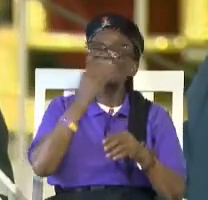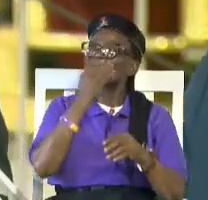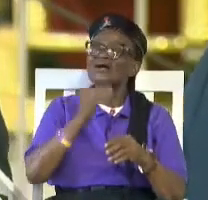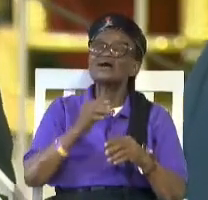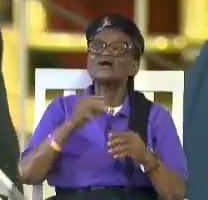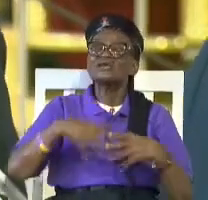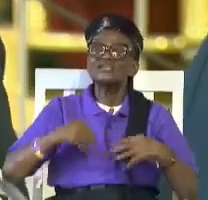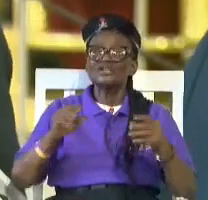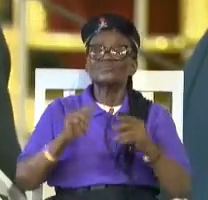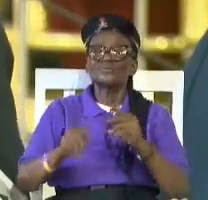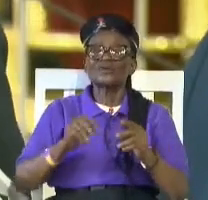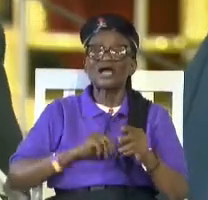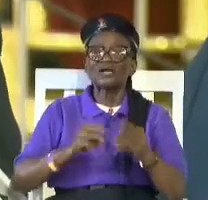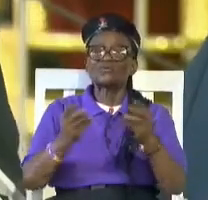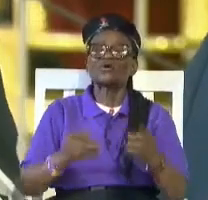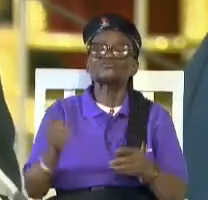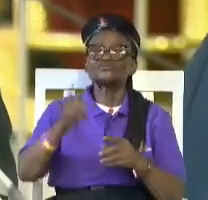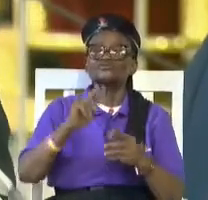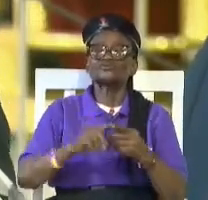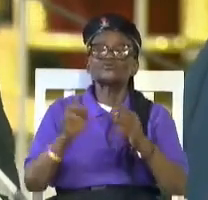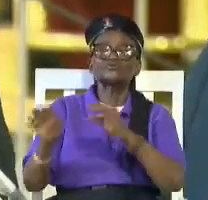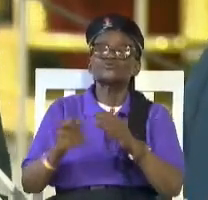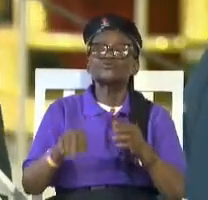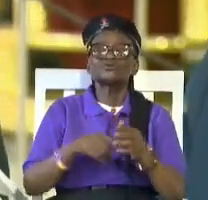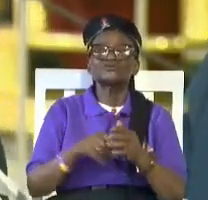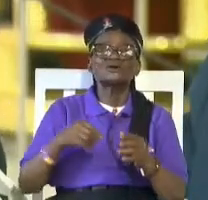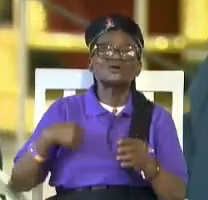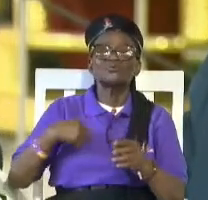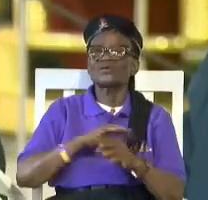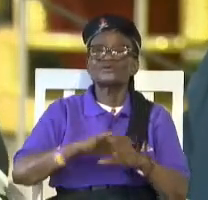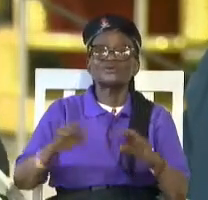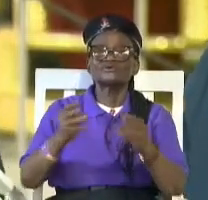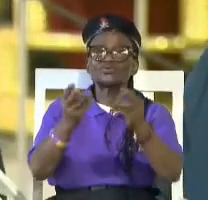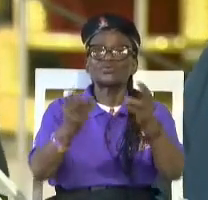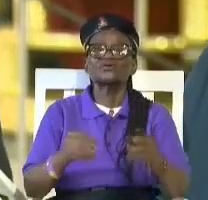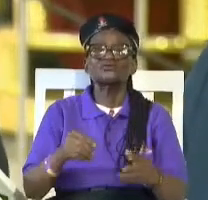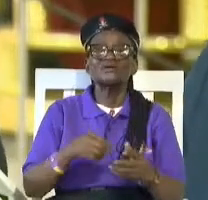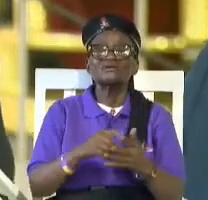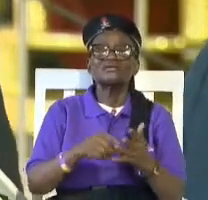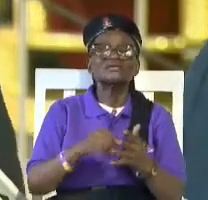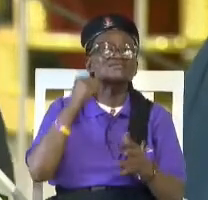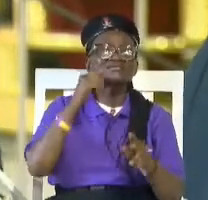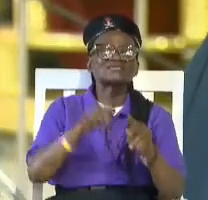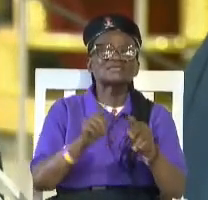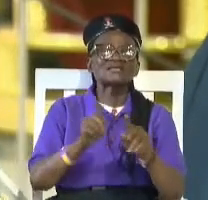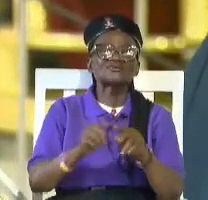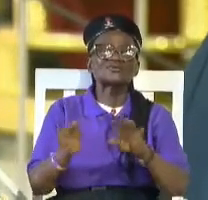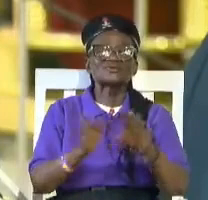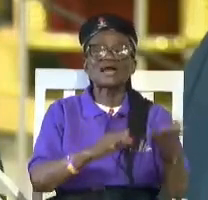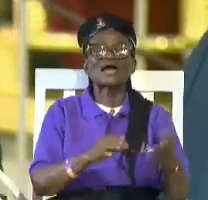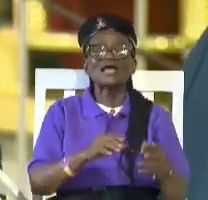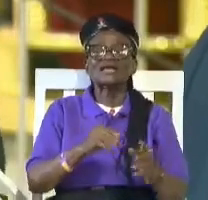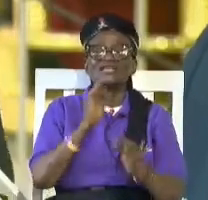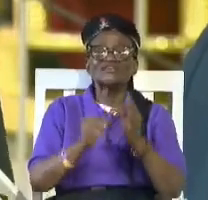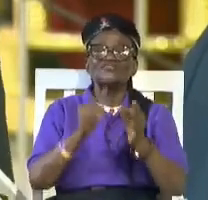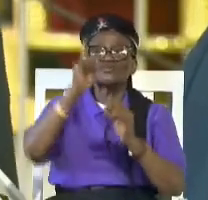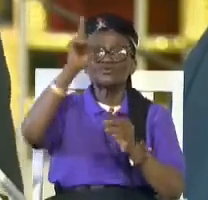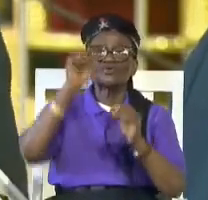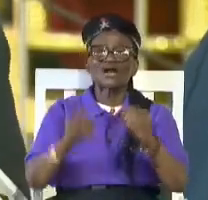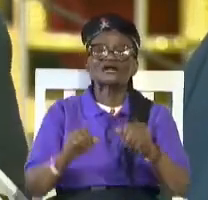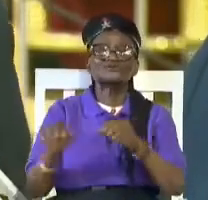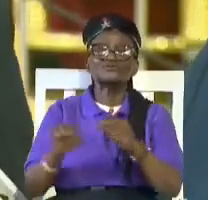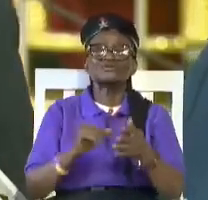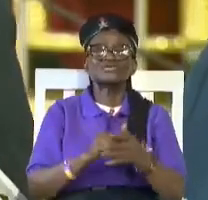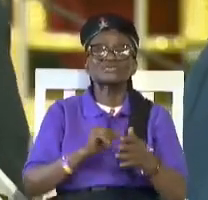do this one. We don't want this sister to die. We want her to live. If you can do it, I will come here on this altar. I